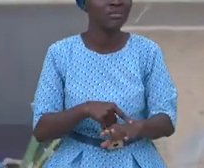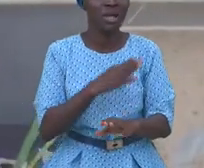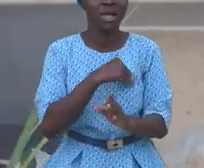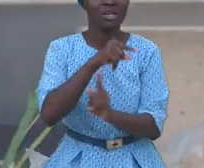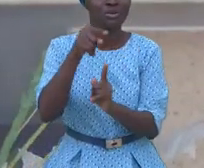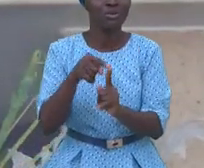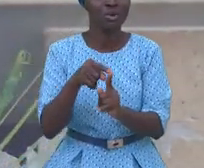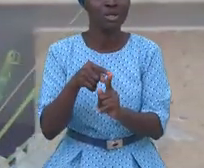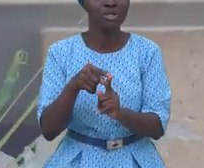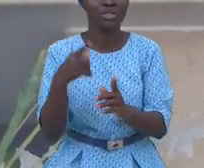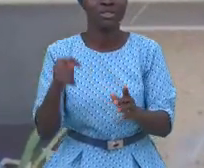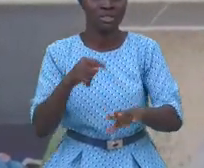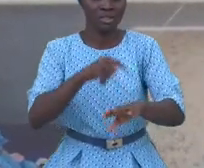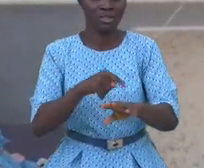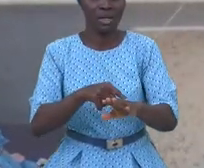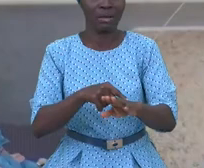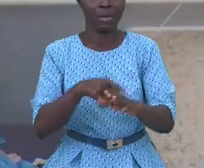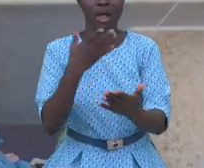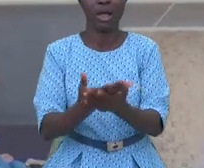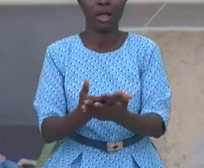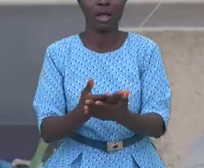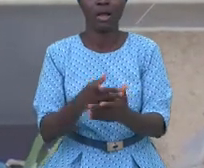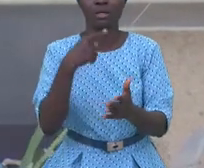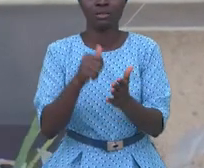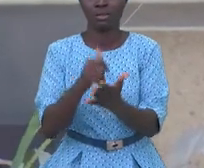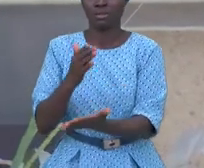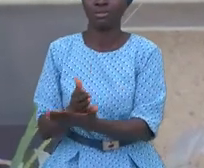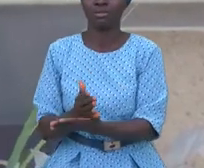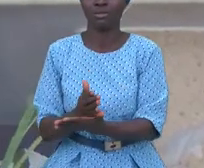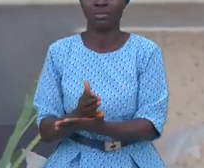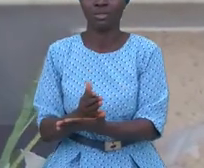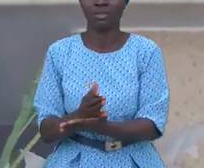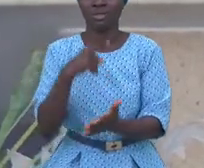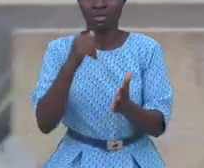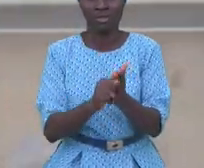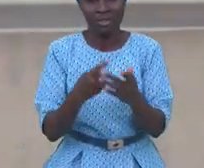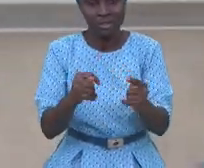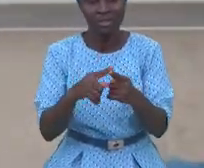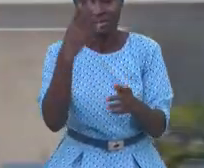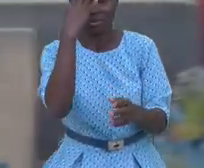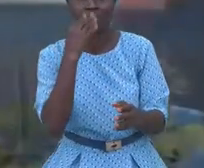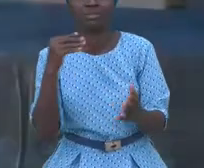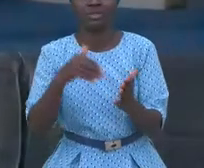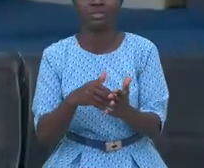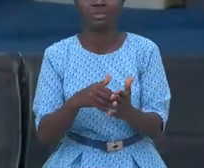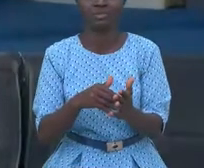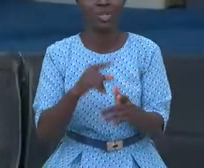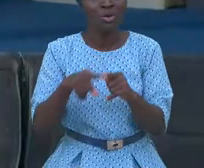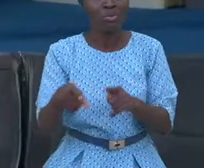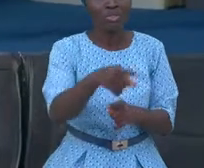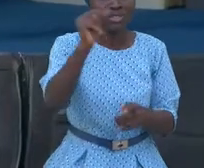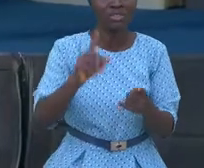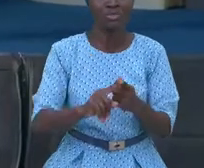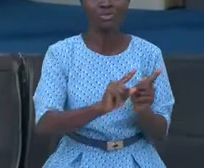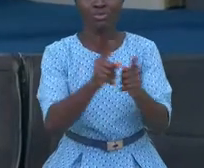alarm clock rings, it's like, stop that. I still need more sleep. But they have to go to school and they have to go